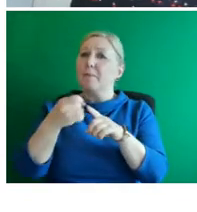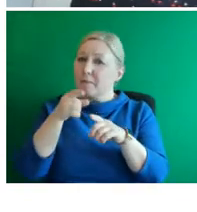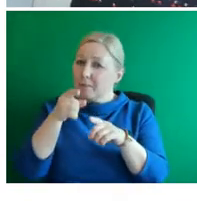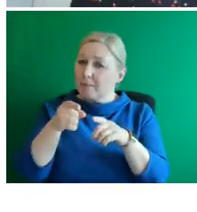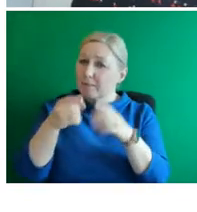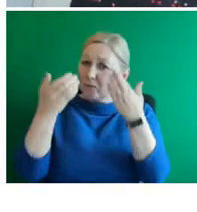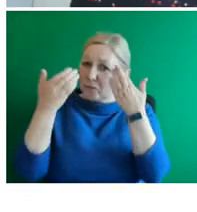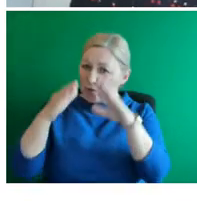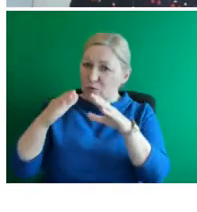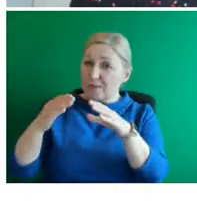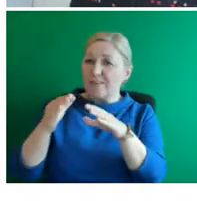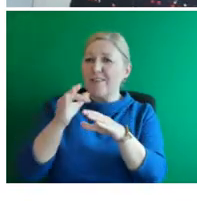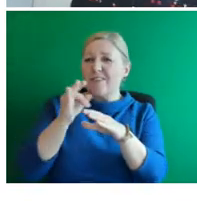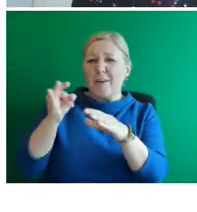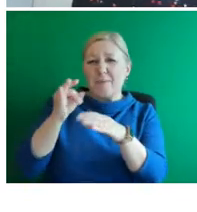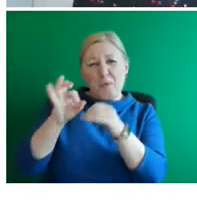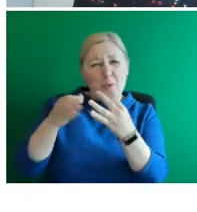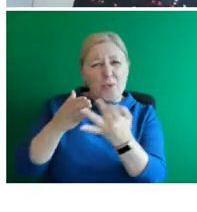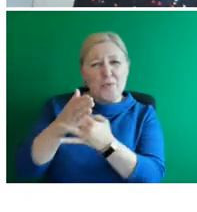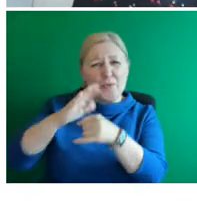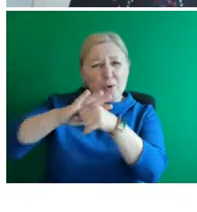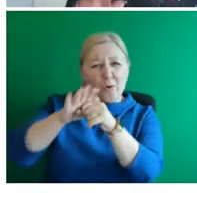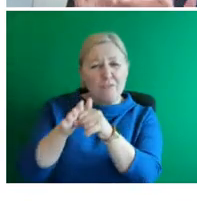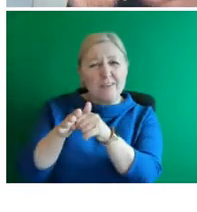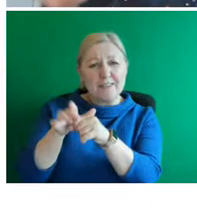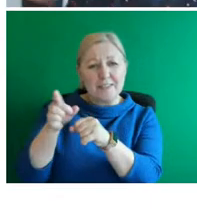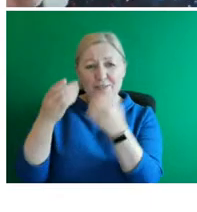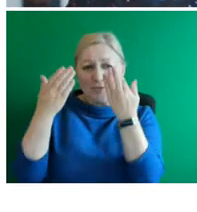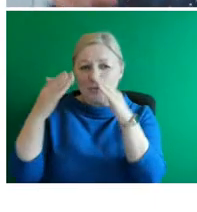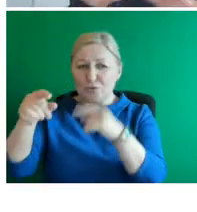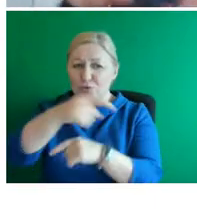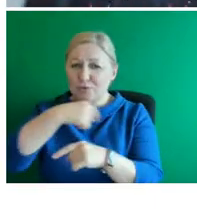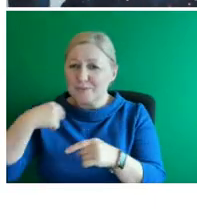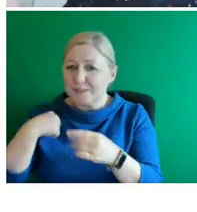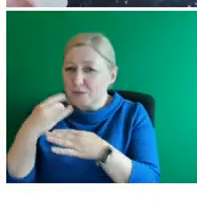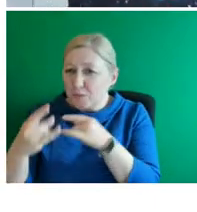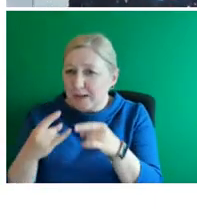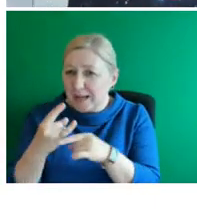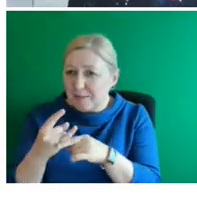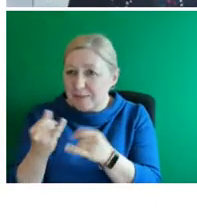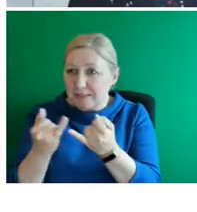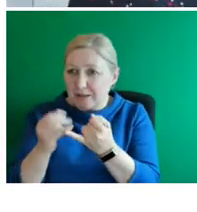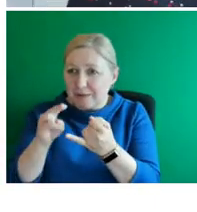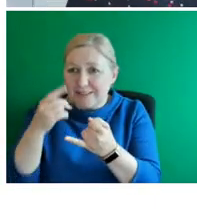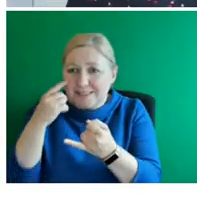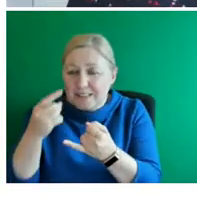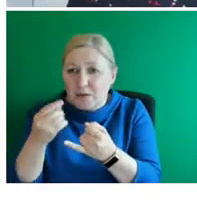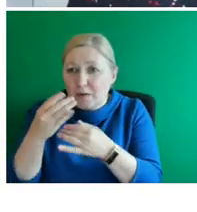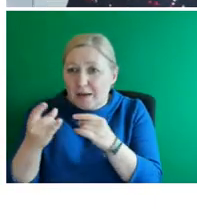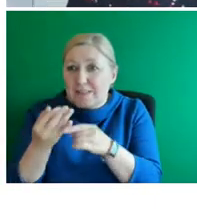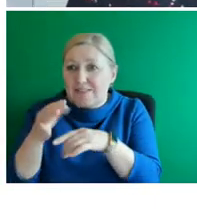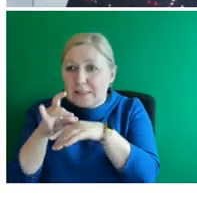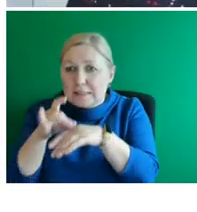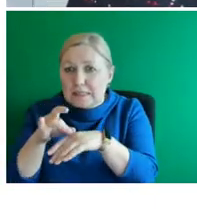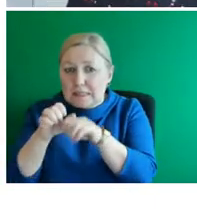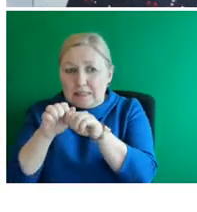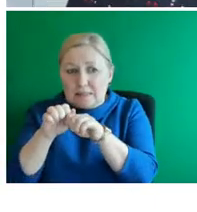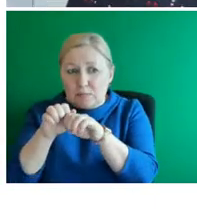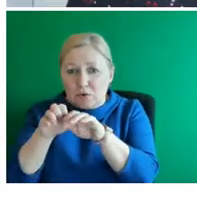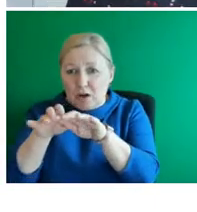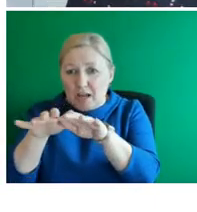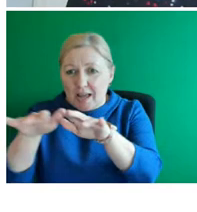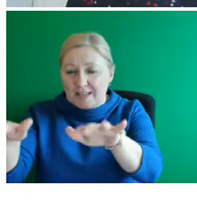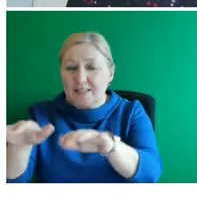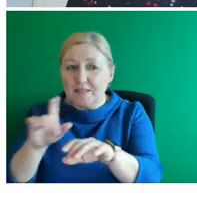brought that home to us in a terrible way, in the sense of, you know, the infection spreading and so on. I like to think of it